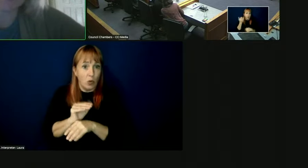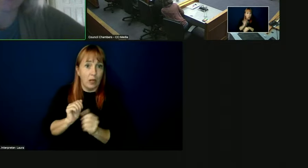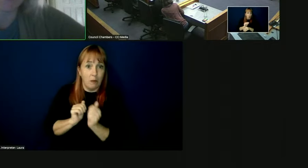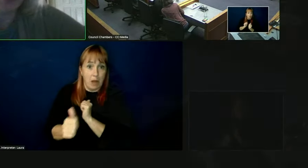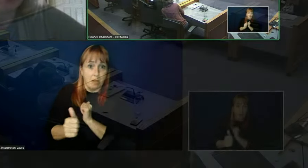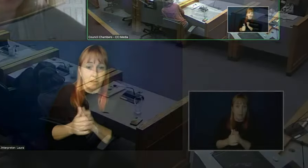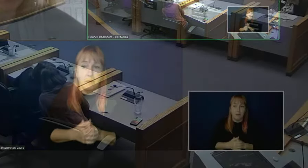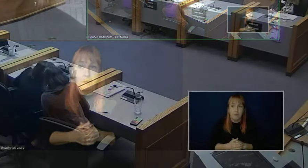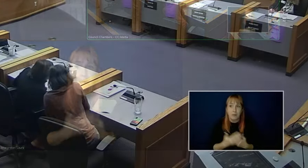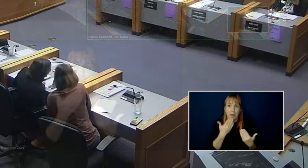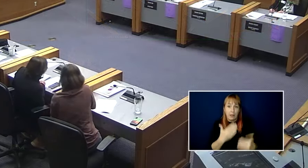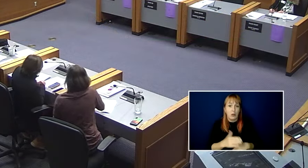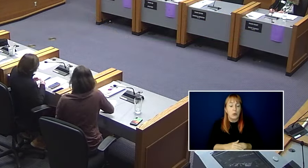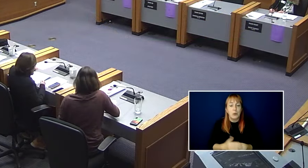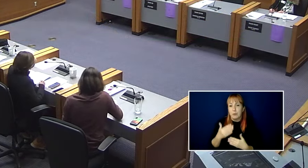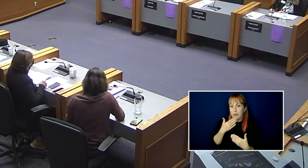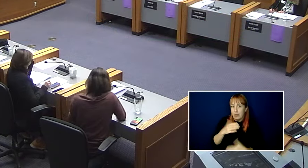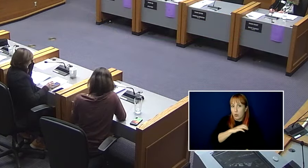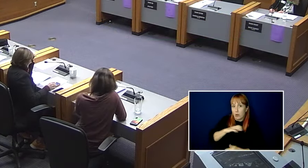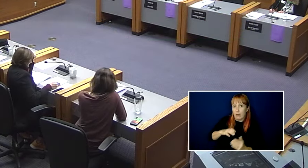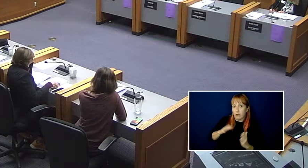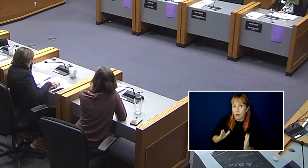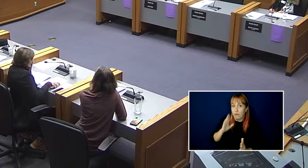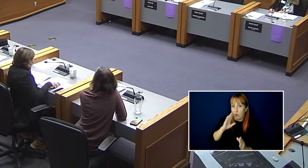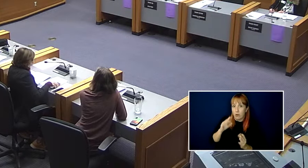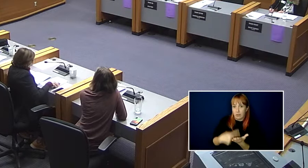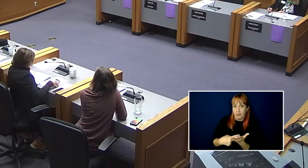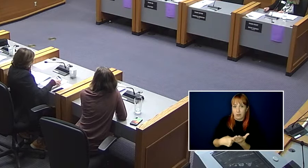you. Thank you, Councillor. Further discussion?